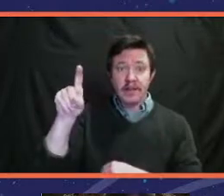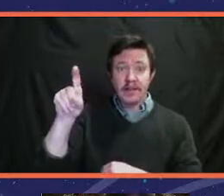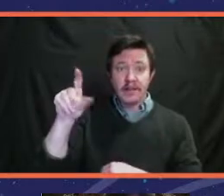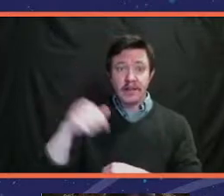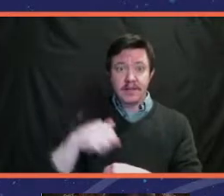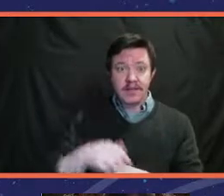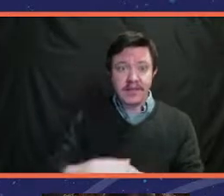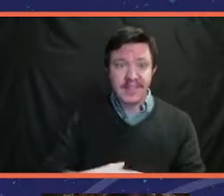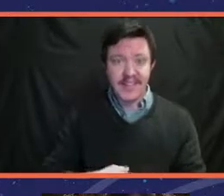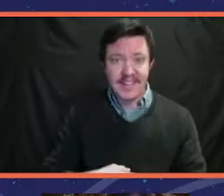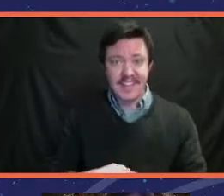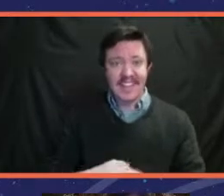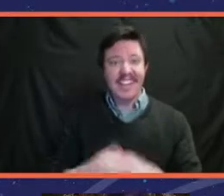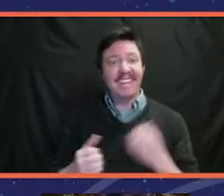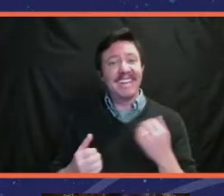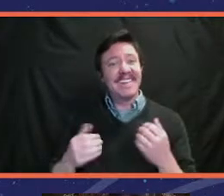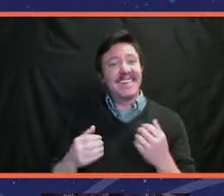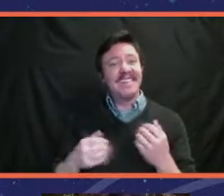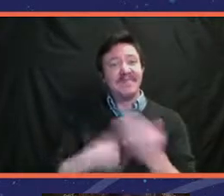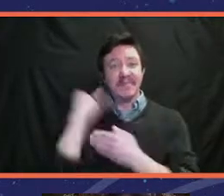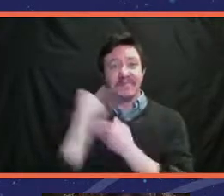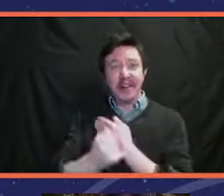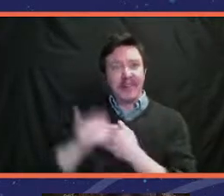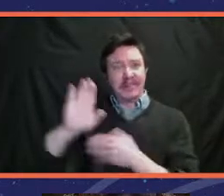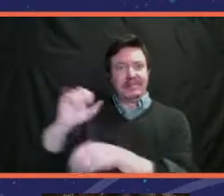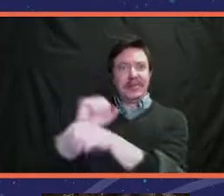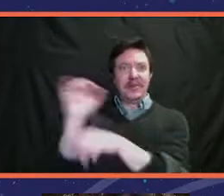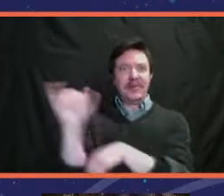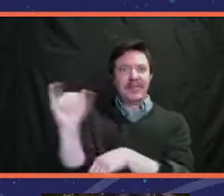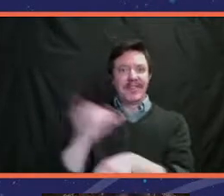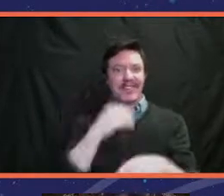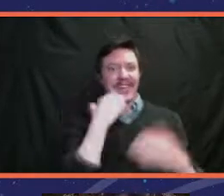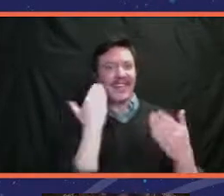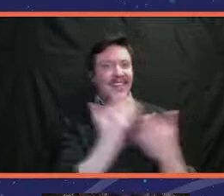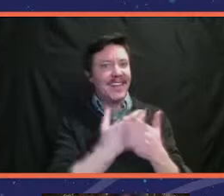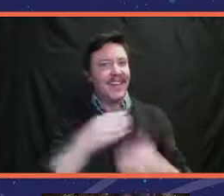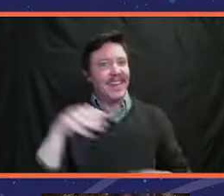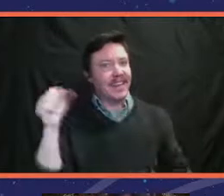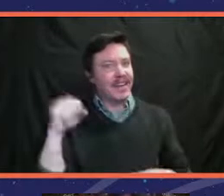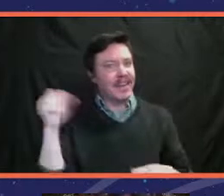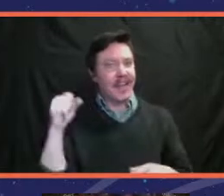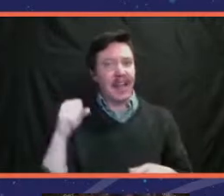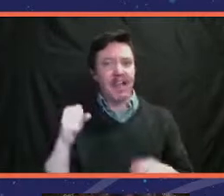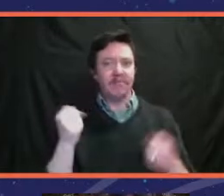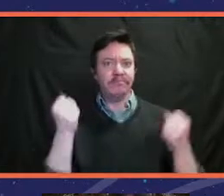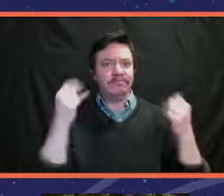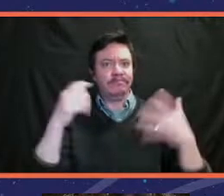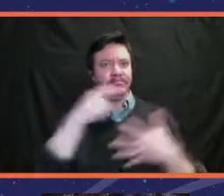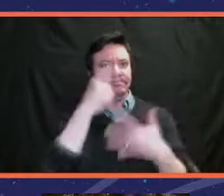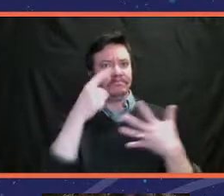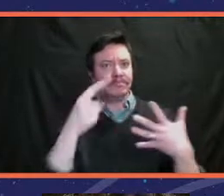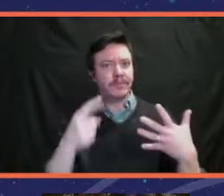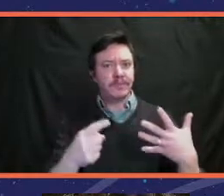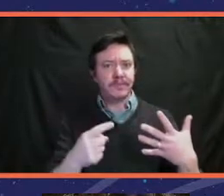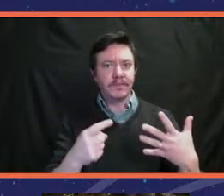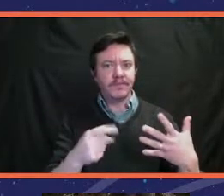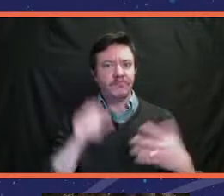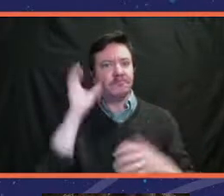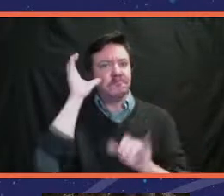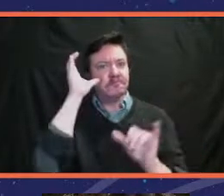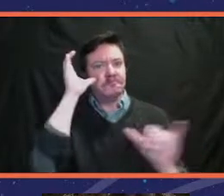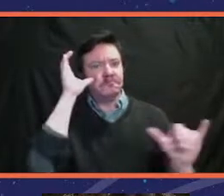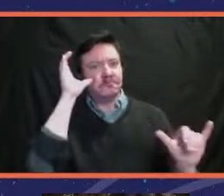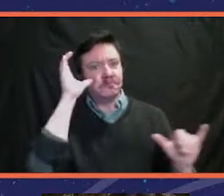too. Well, thank you. Yeah, a lot of these things, I mean, I've even hearing some of the previous